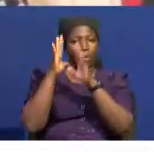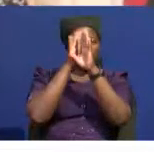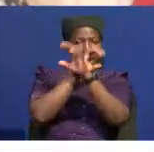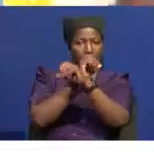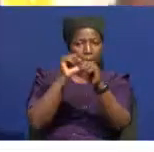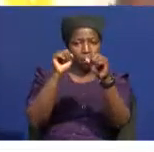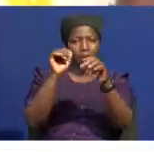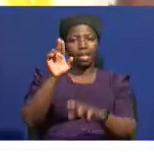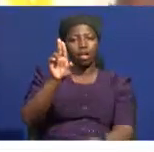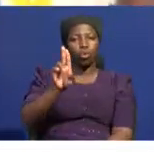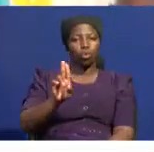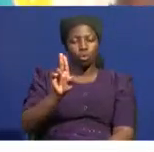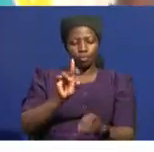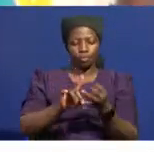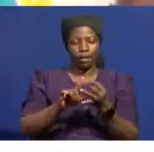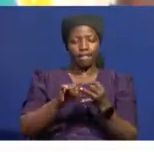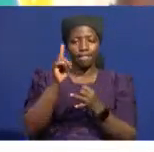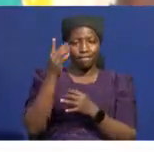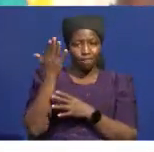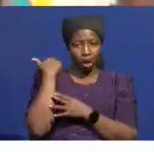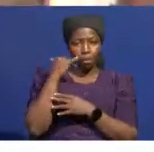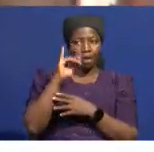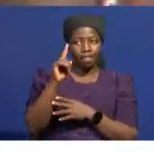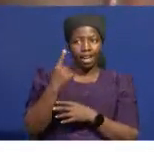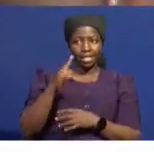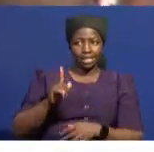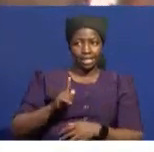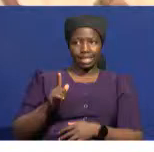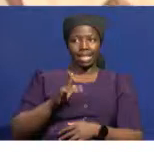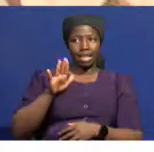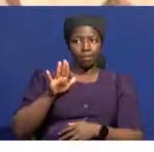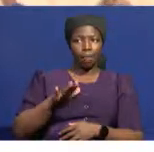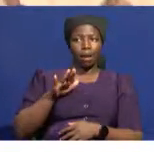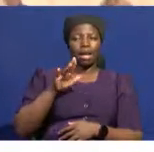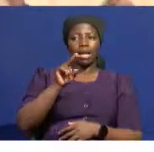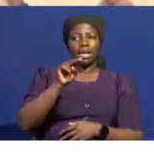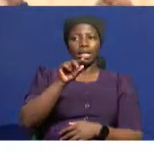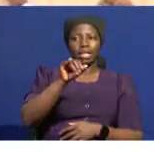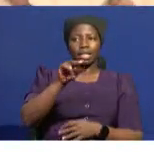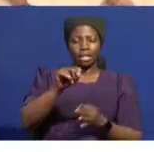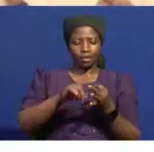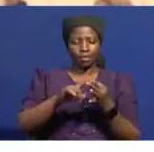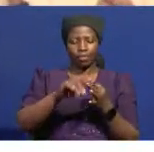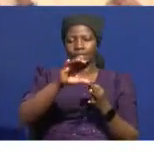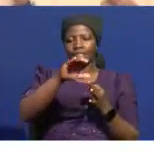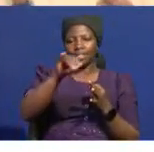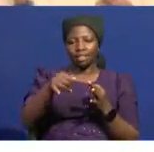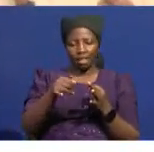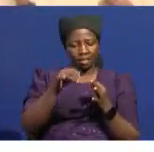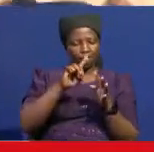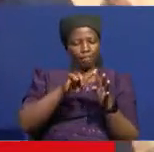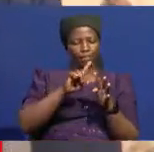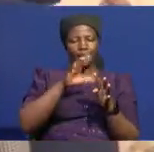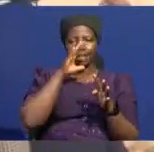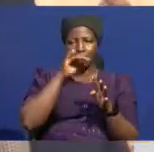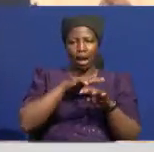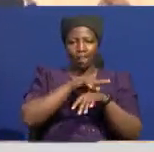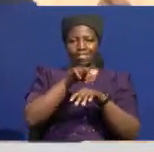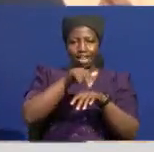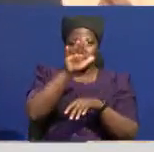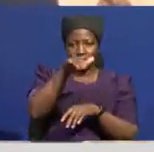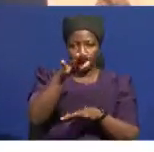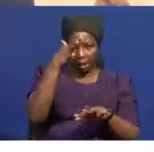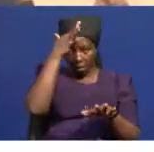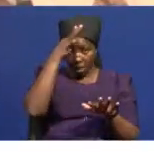Uhuru Kenyatta, former First Lady Mama Ngina Kenyatta, Chief Justice Martha Koome, Speaker of the National Assembly